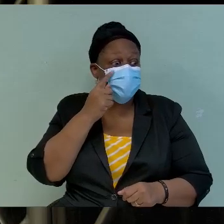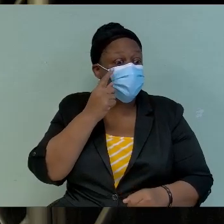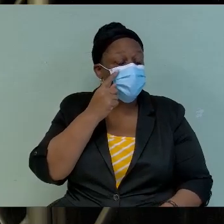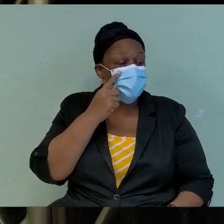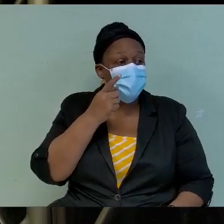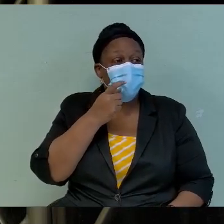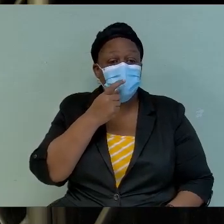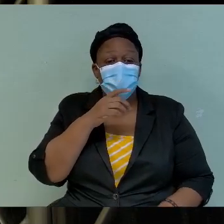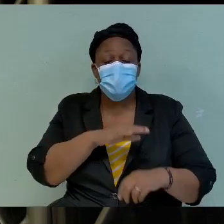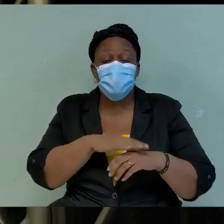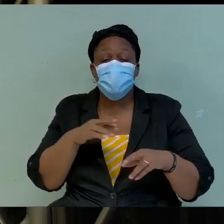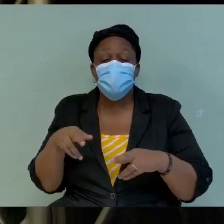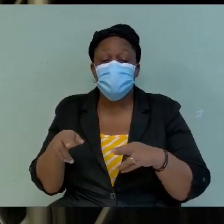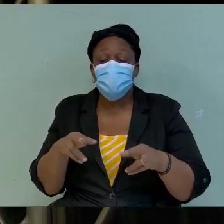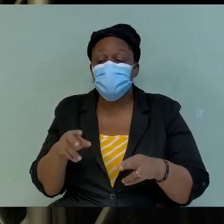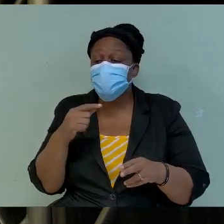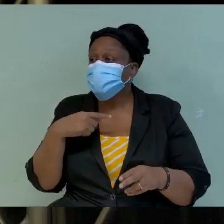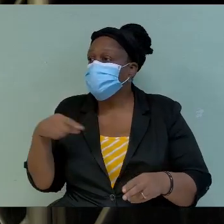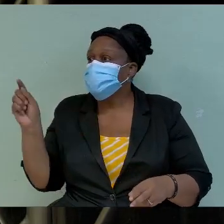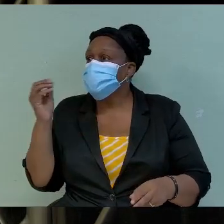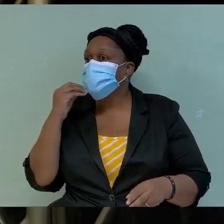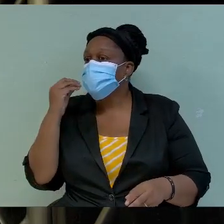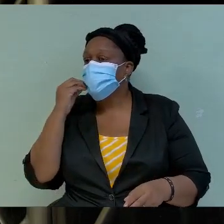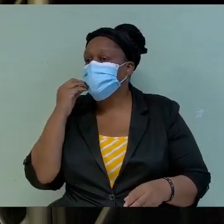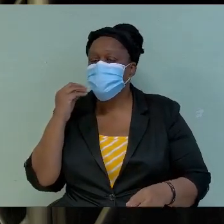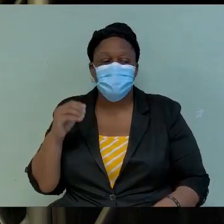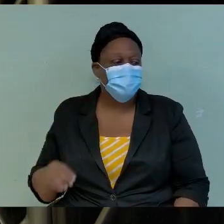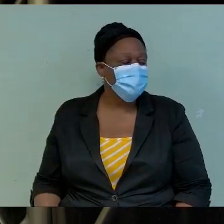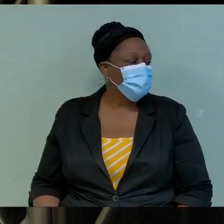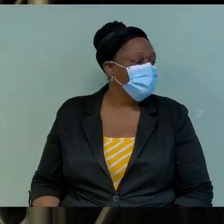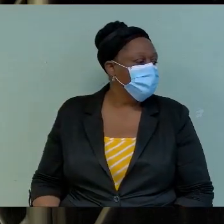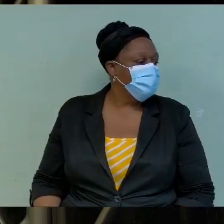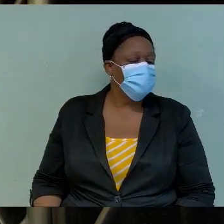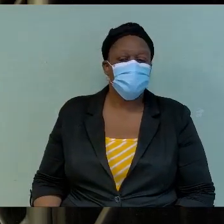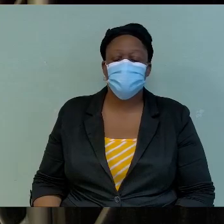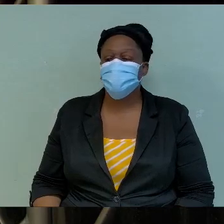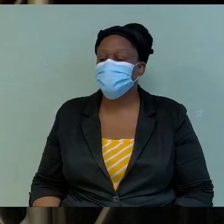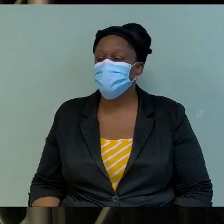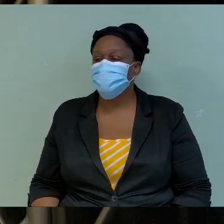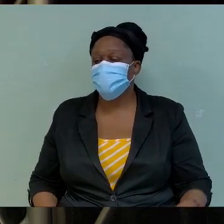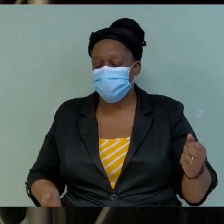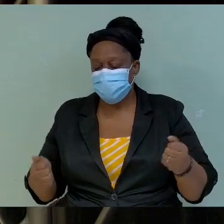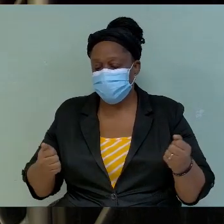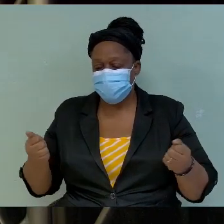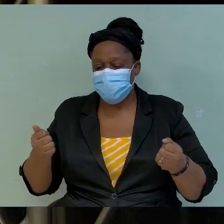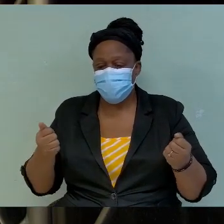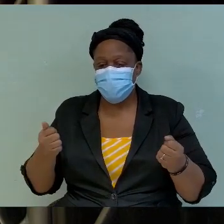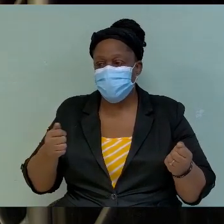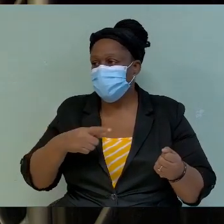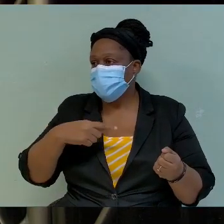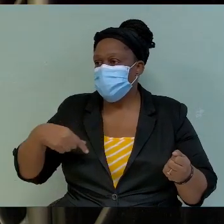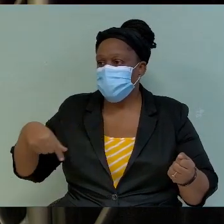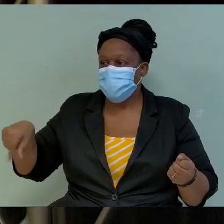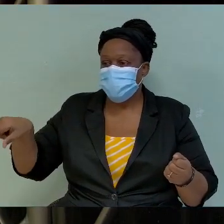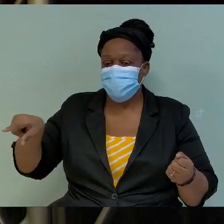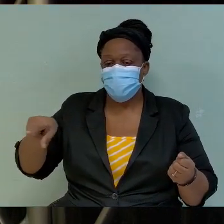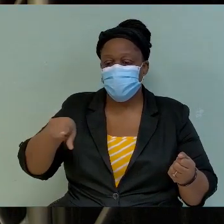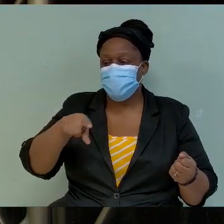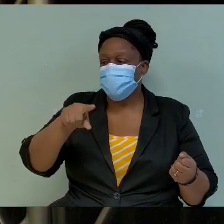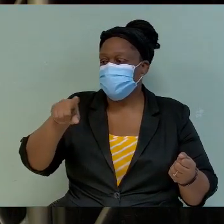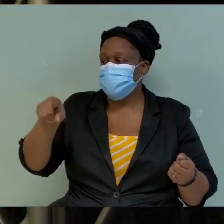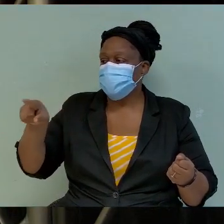they're not working. They were active yesterday and they were active again today. Dr. Laws has not informed me